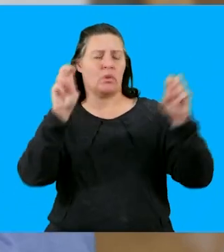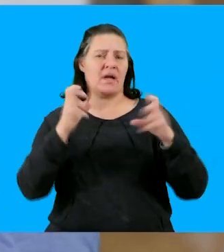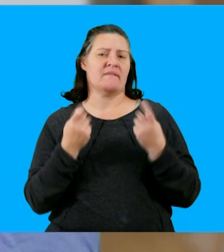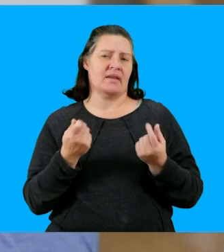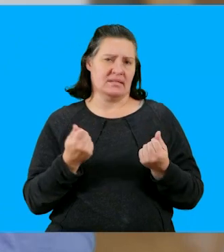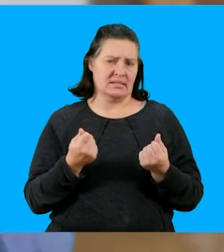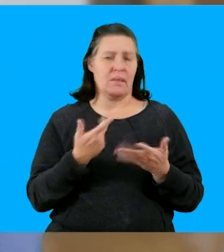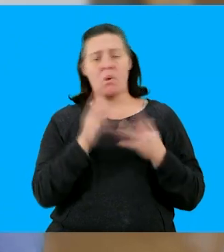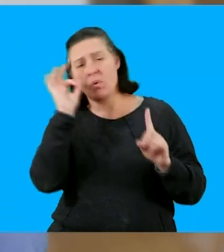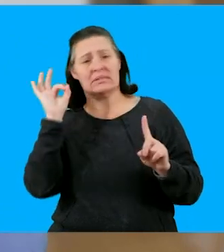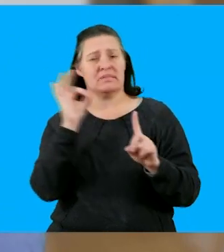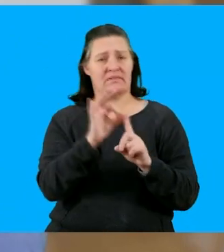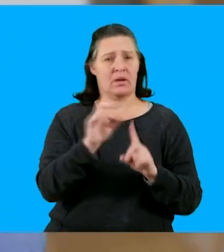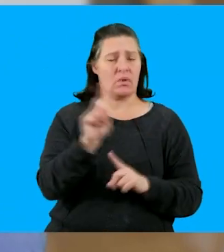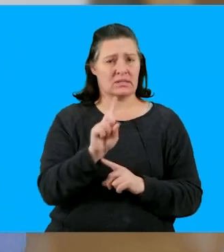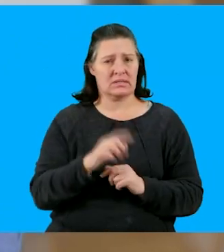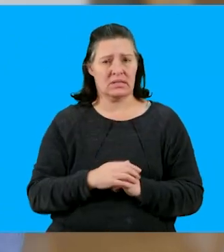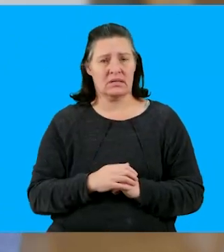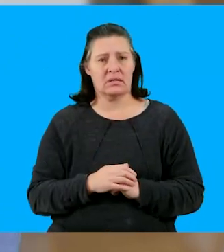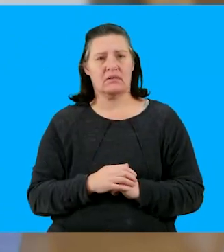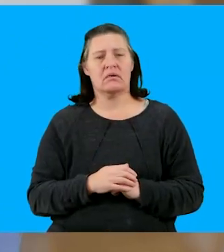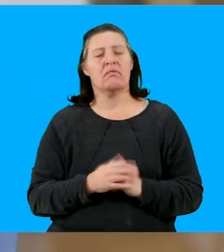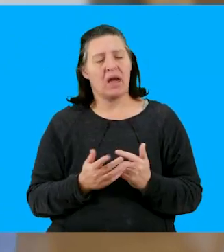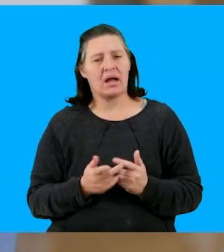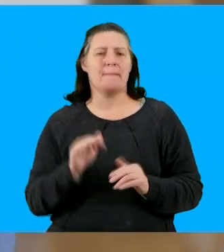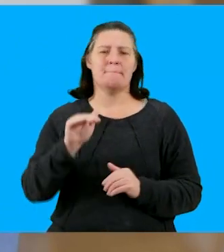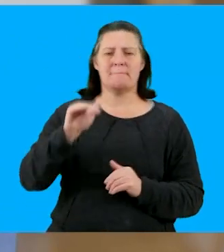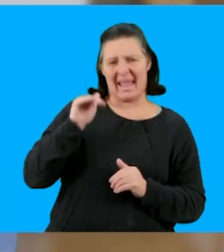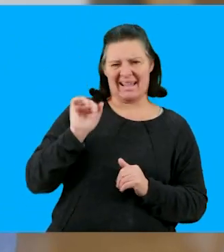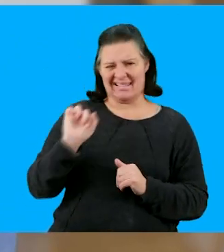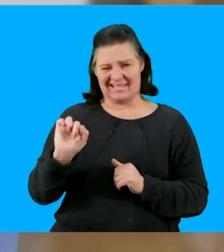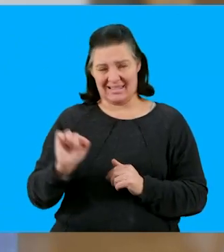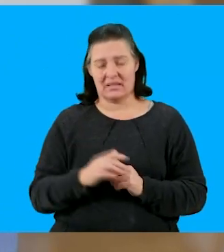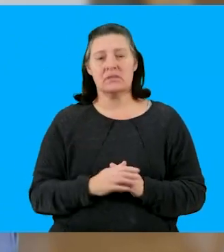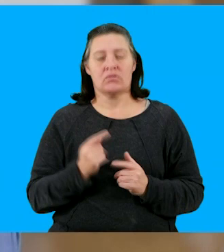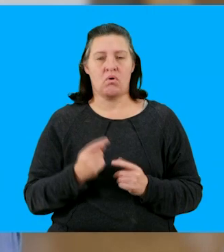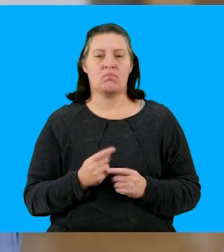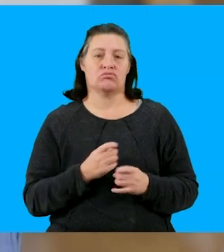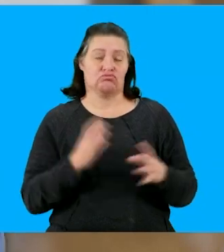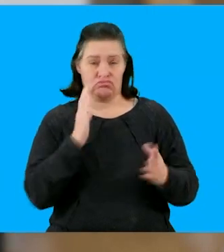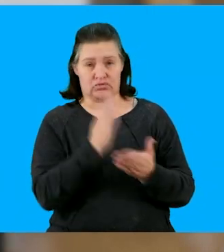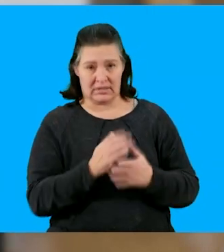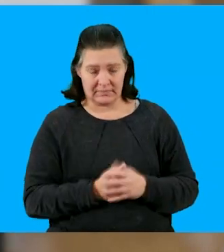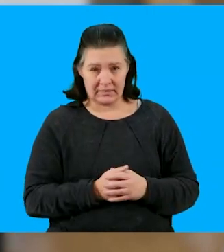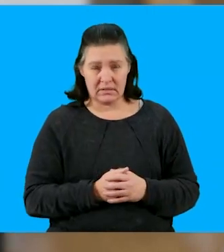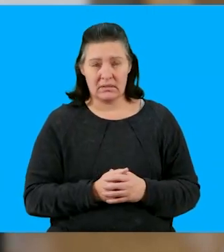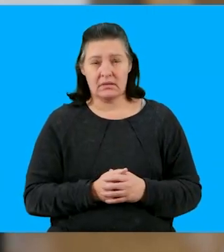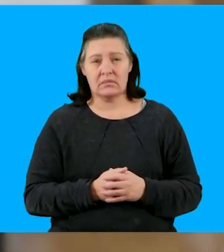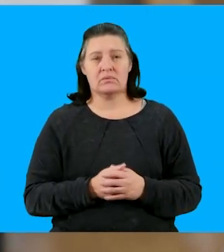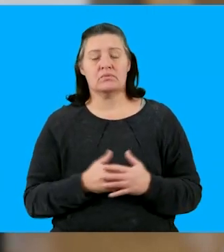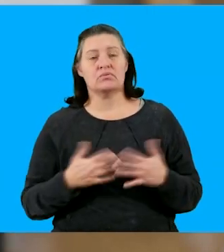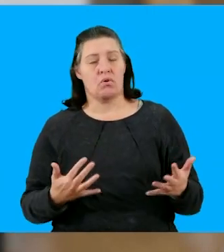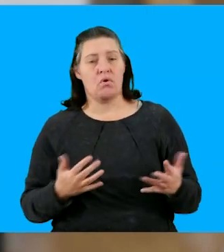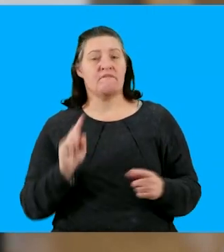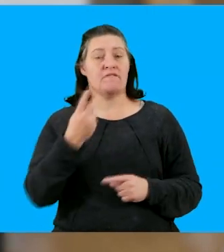of finance, but more particular into the subtopic of banking. Okay, so now let's get straight to this. Okay,